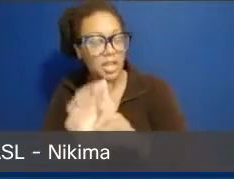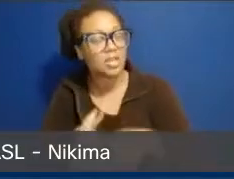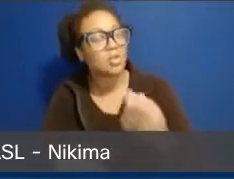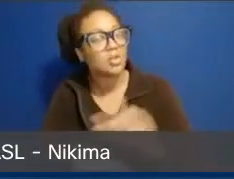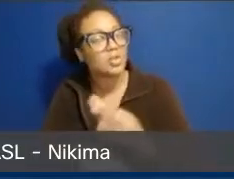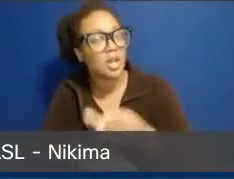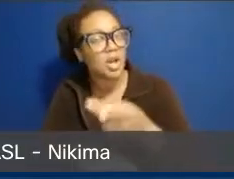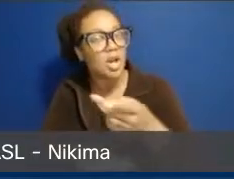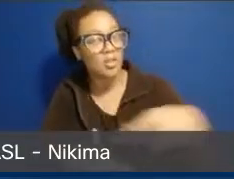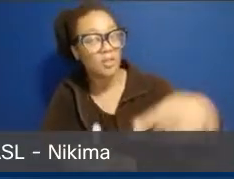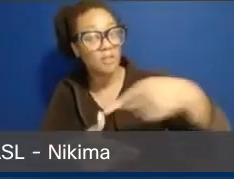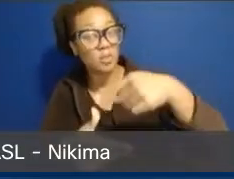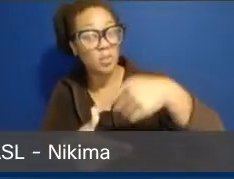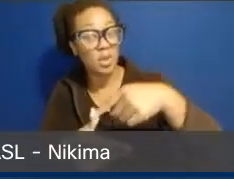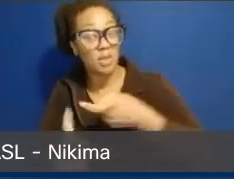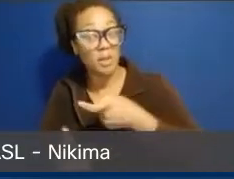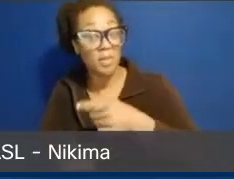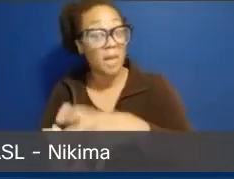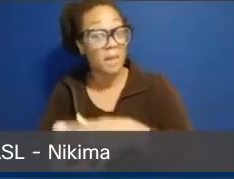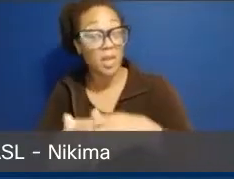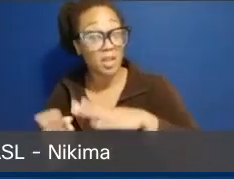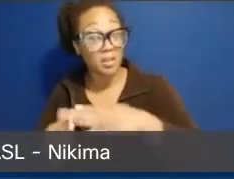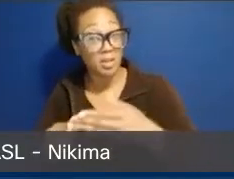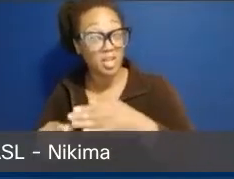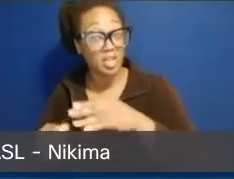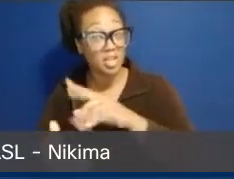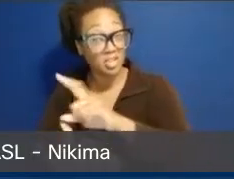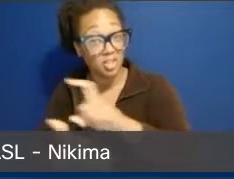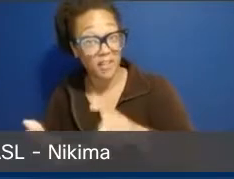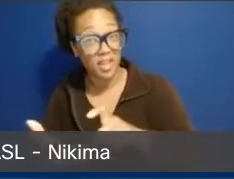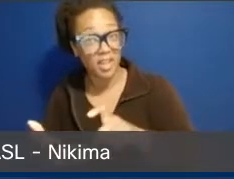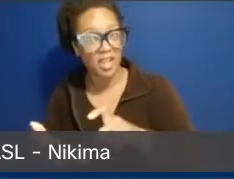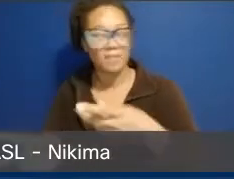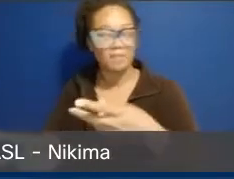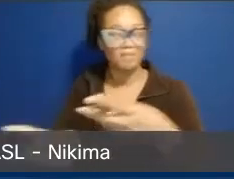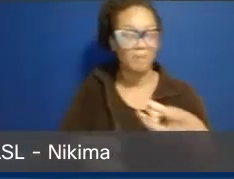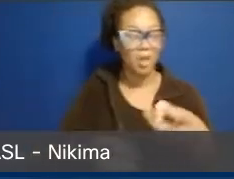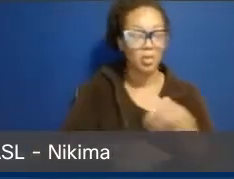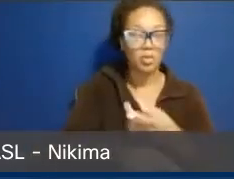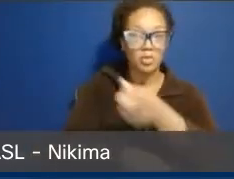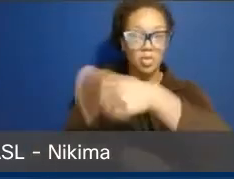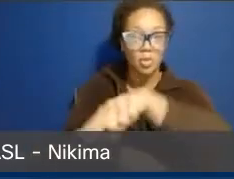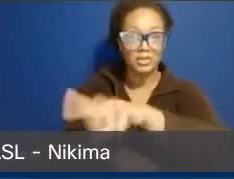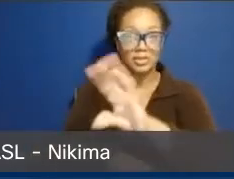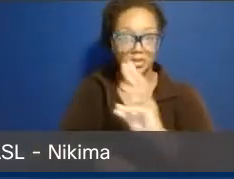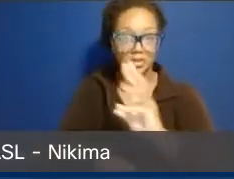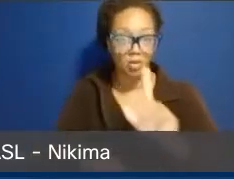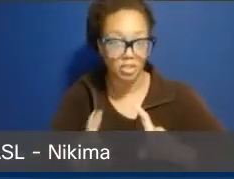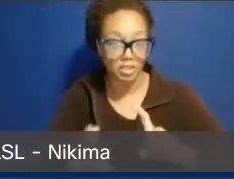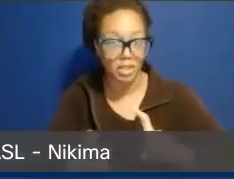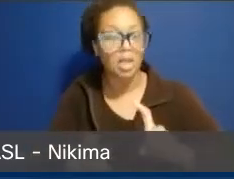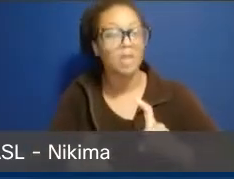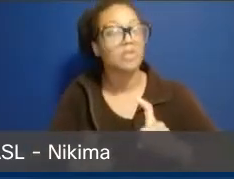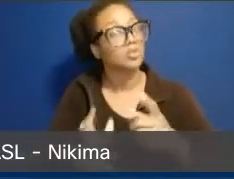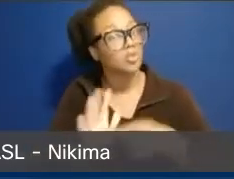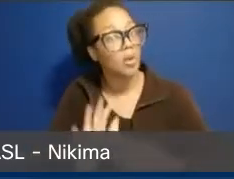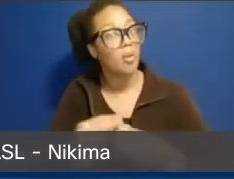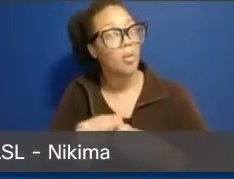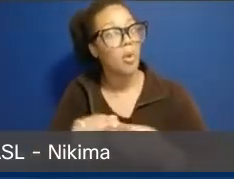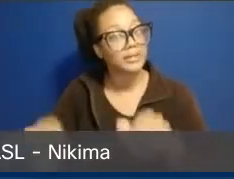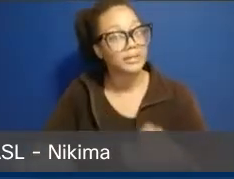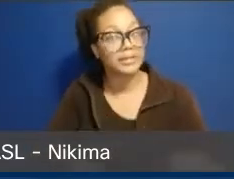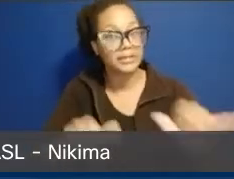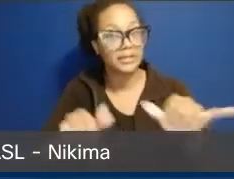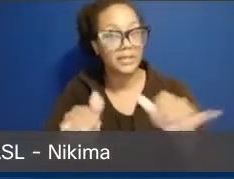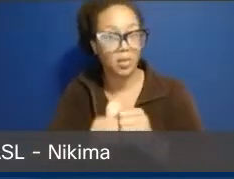the American Community Survey. So you see a consistency in the data that we are collecting. It also added